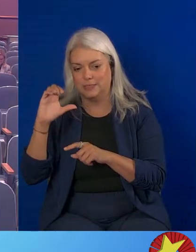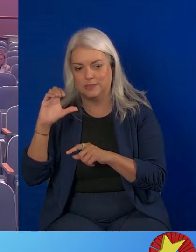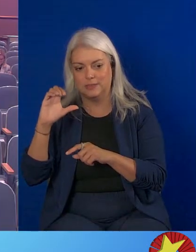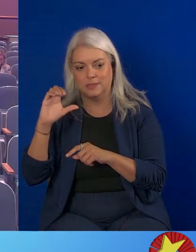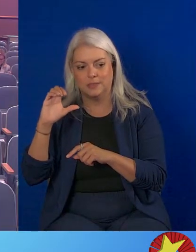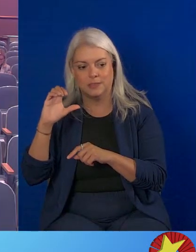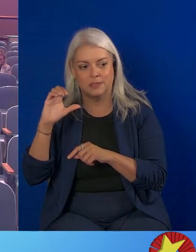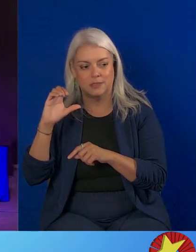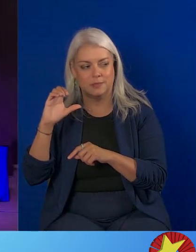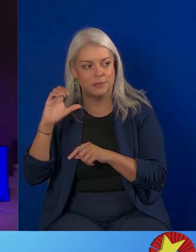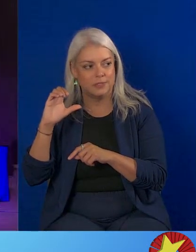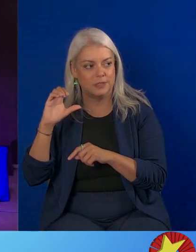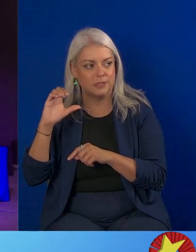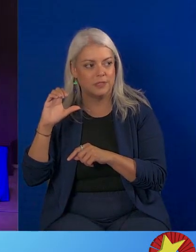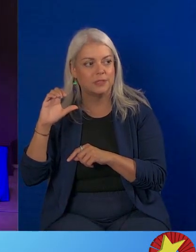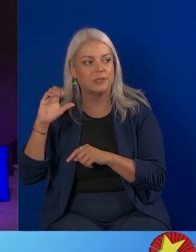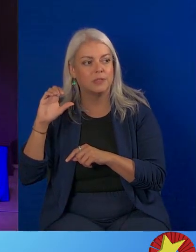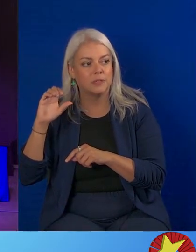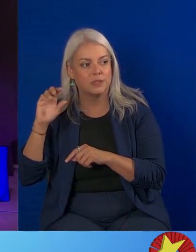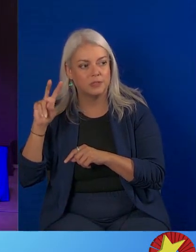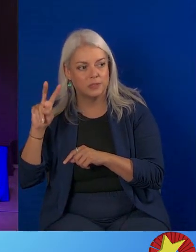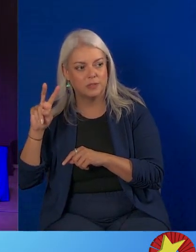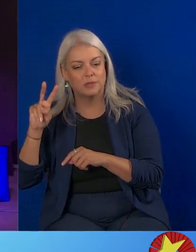AC-R, EE-RA,